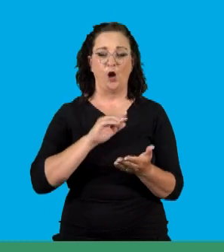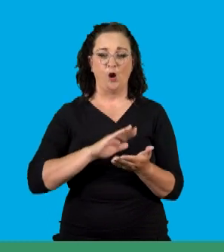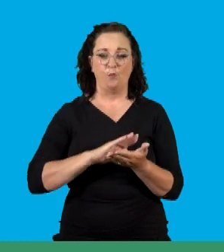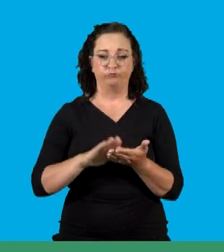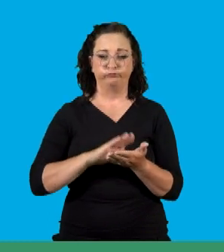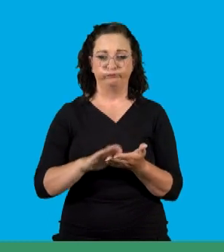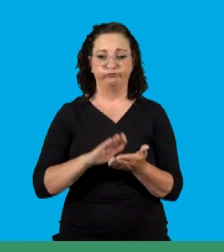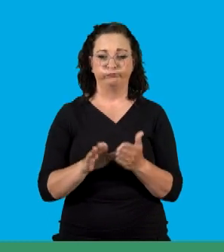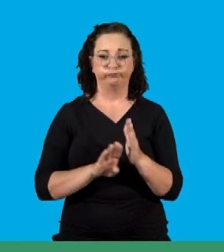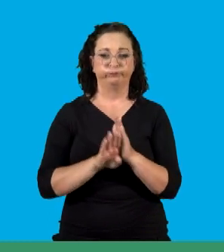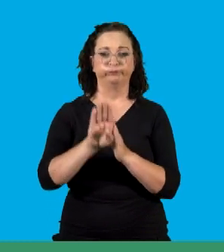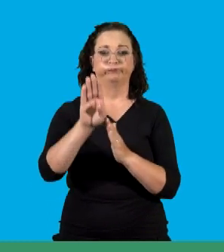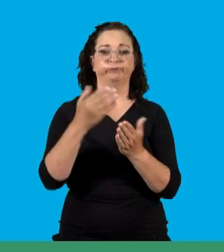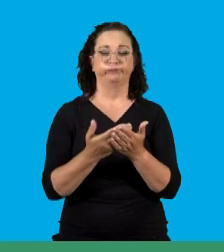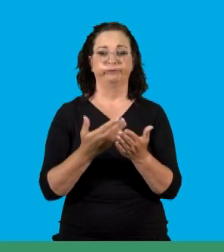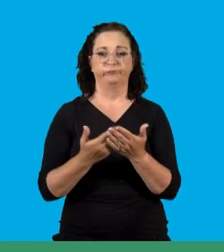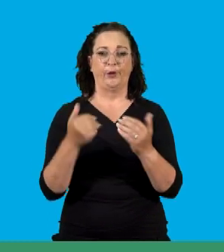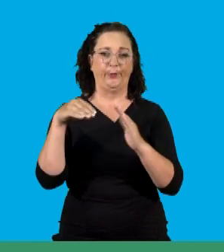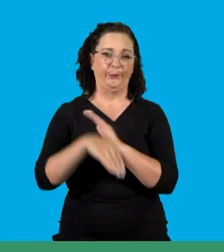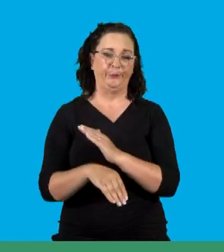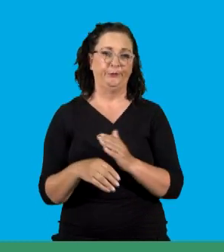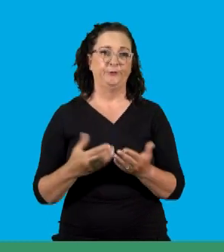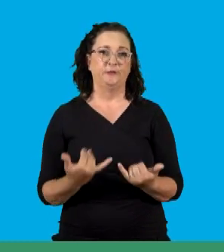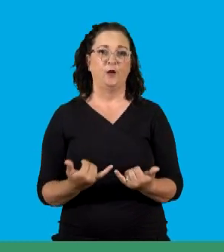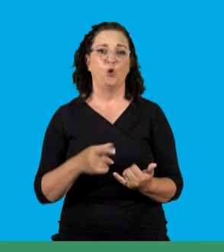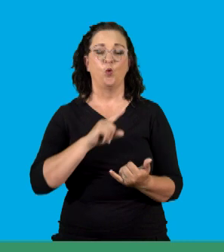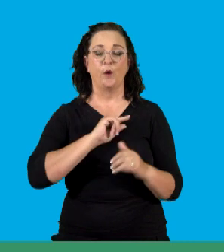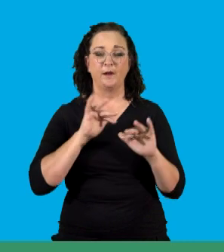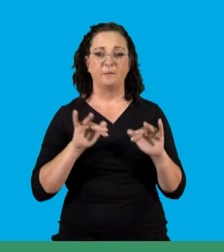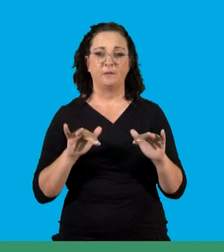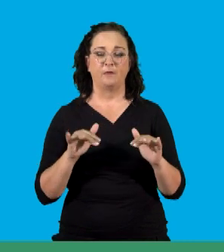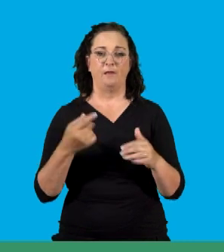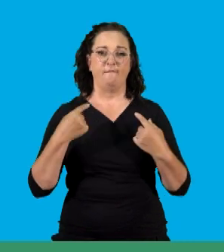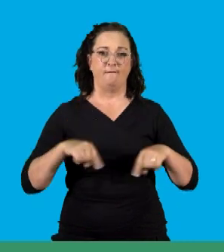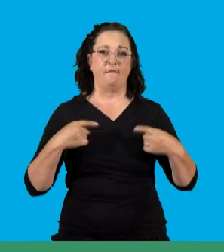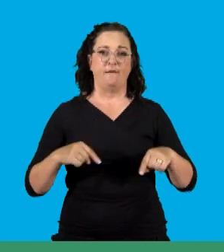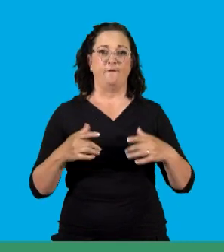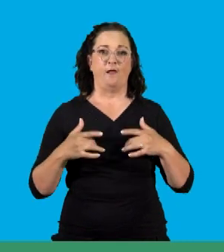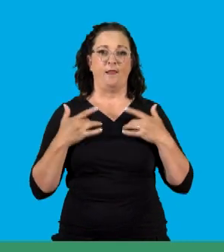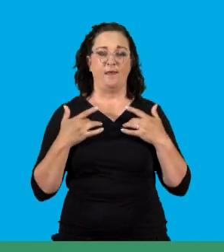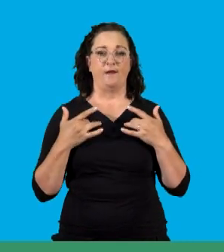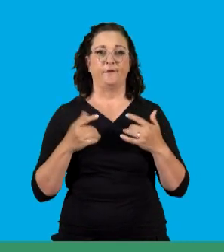in a business where there's constantly crime happening. So because people fear for their lives,